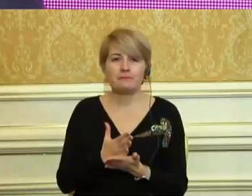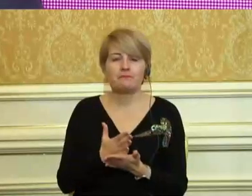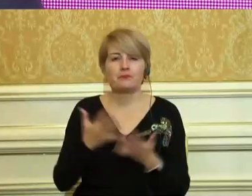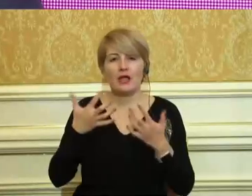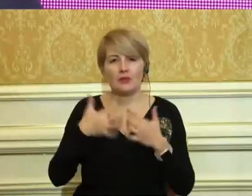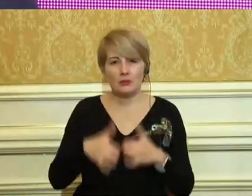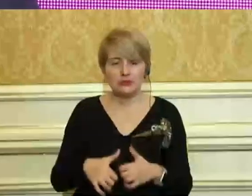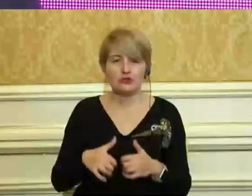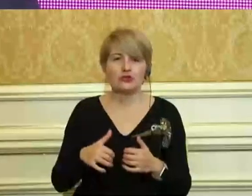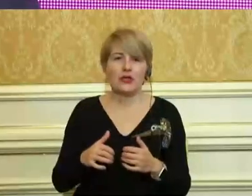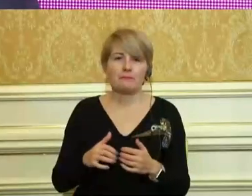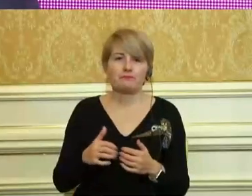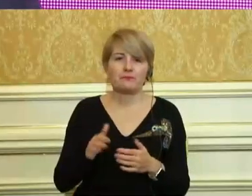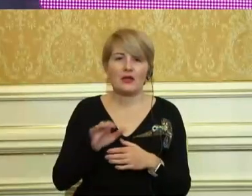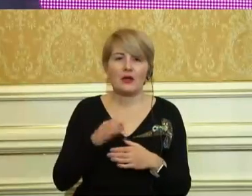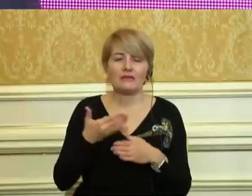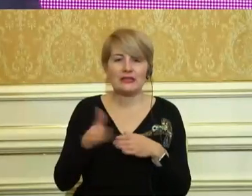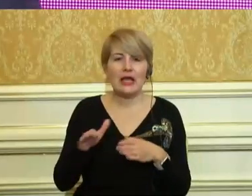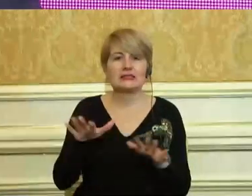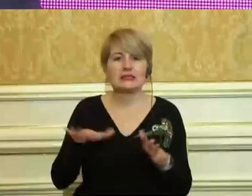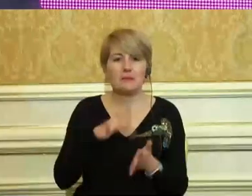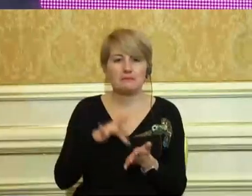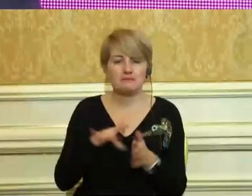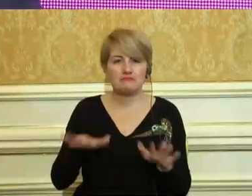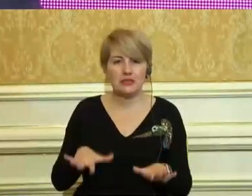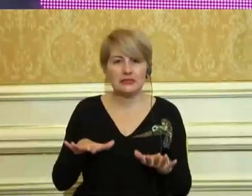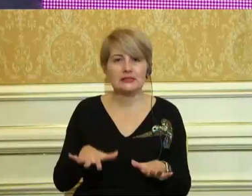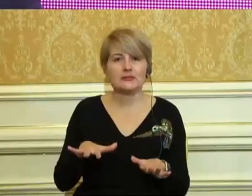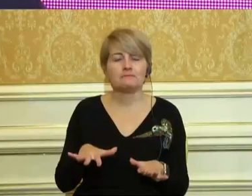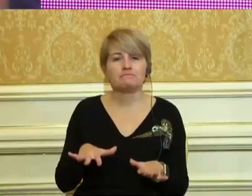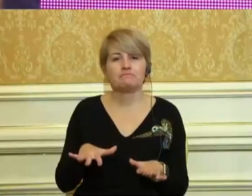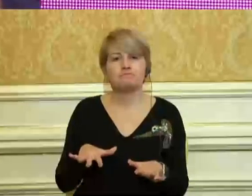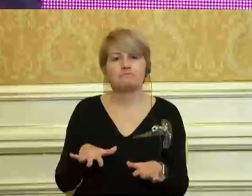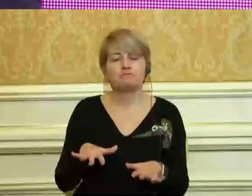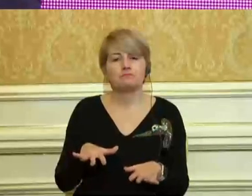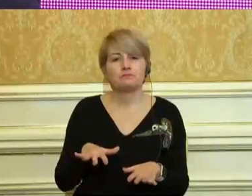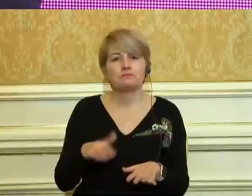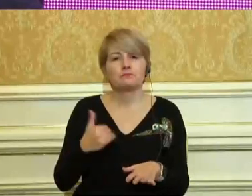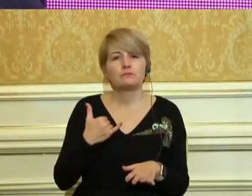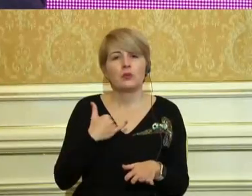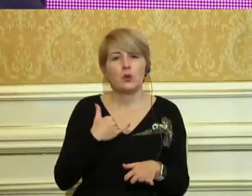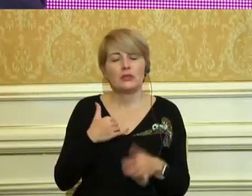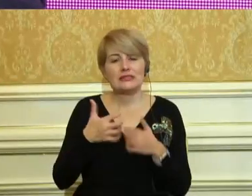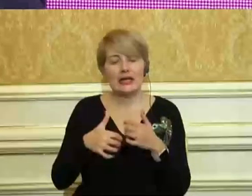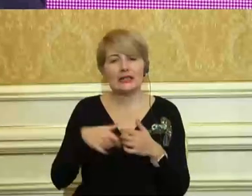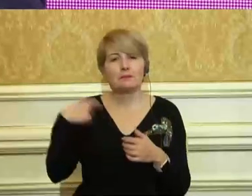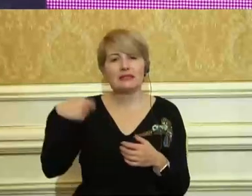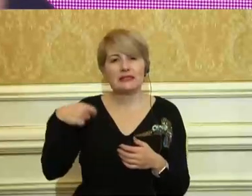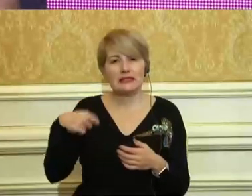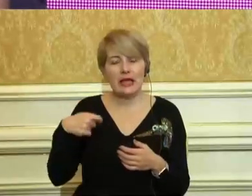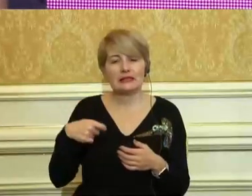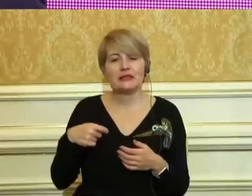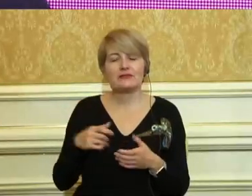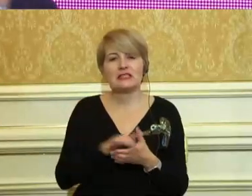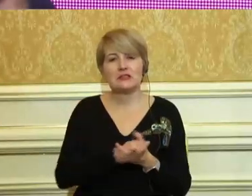Women's Standing Committee on the presidency of the organization. There are things that we can do as mayors and councillors in